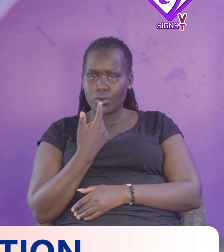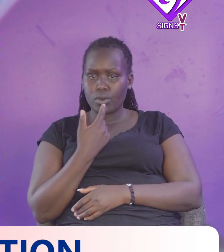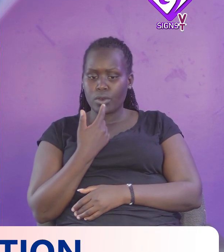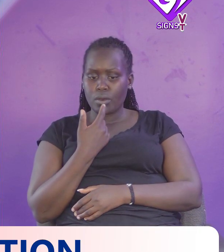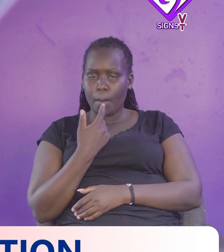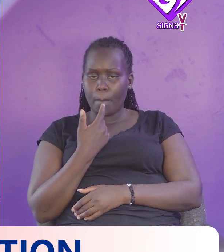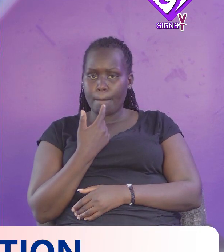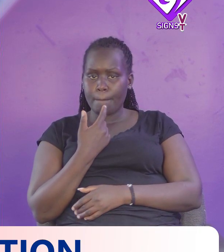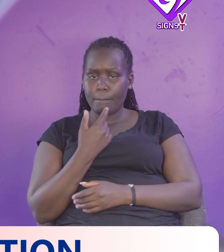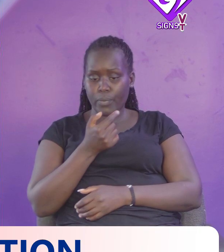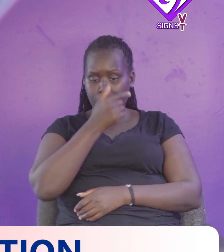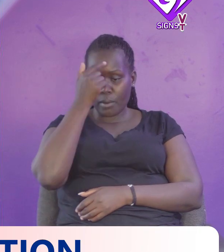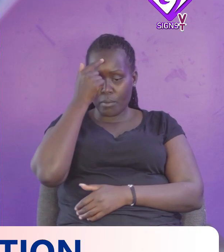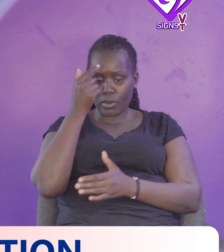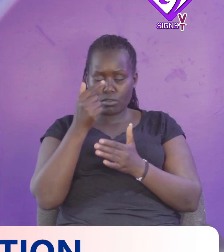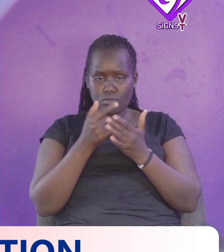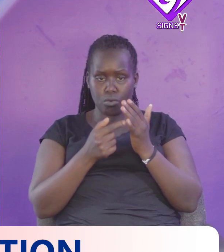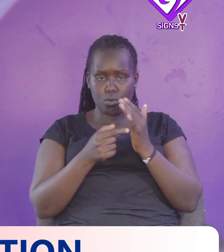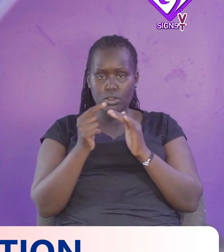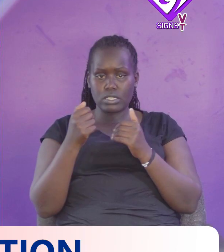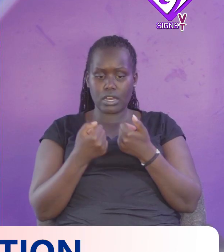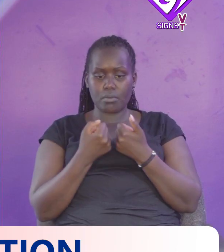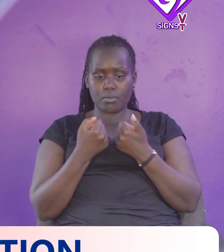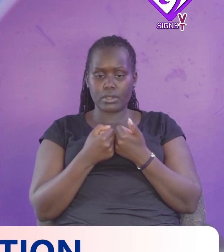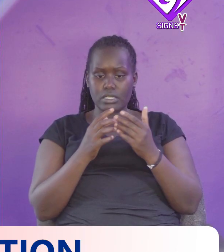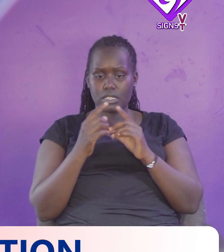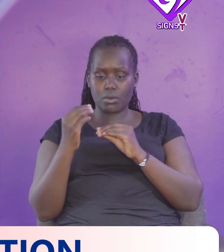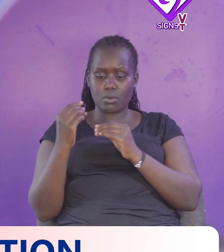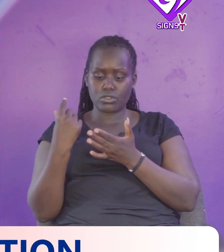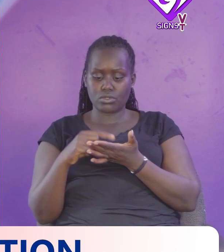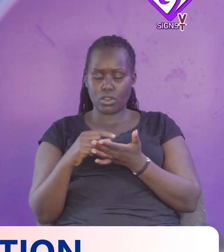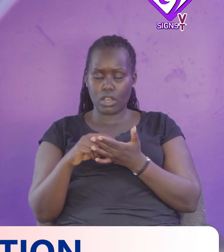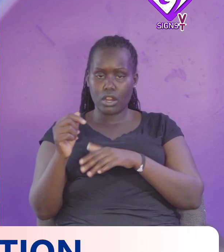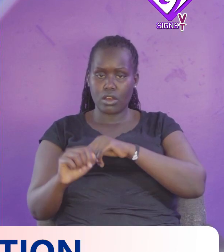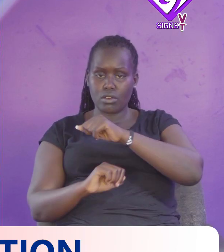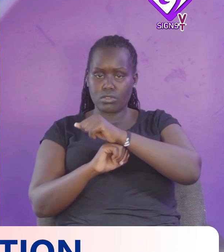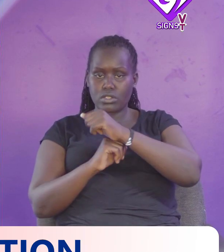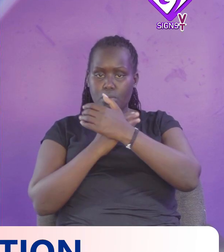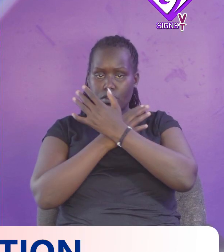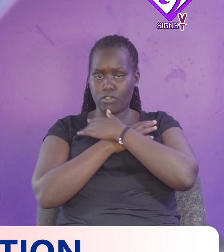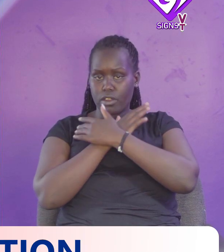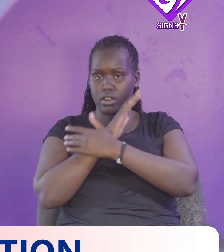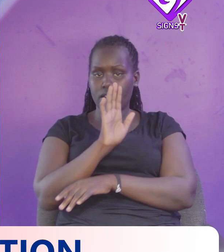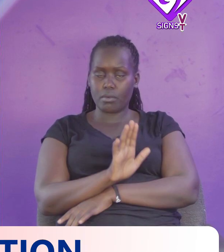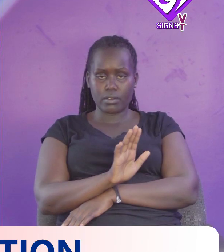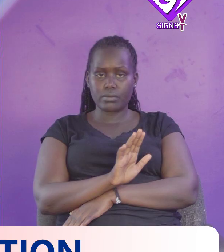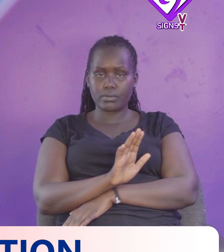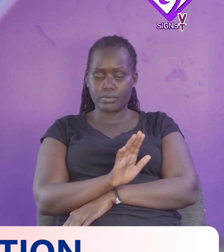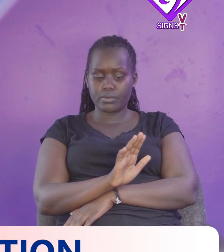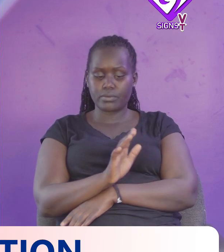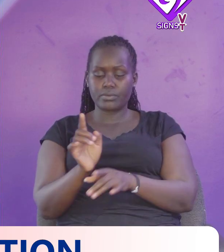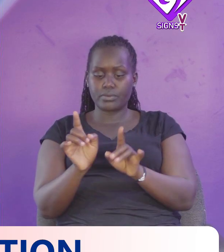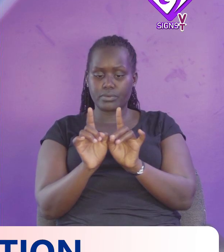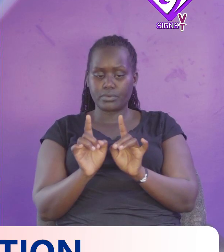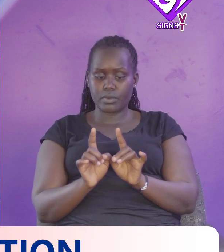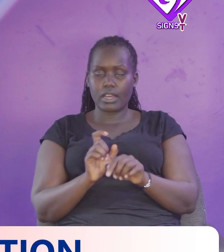man? Because what happened, these people went to Uganda to support their friend. And